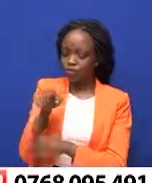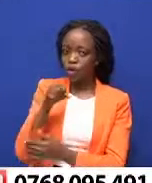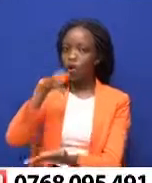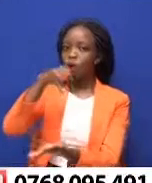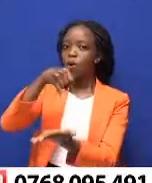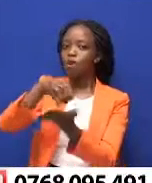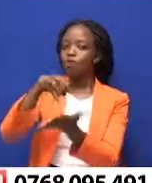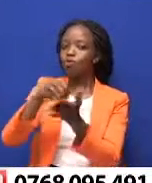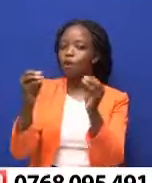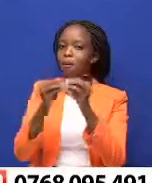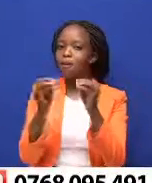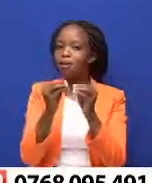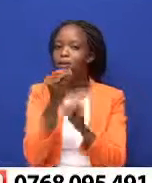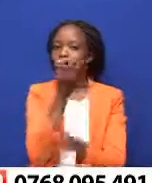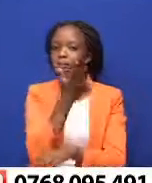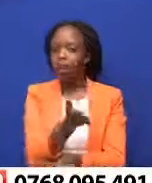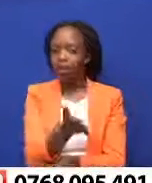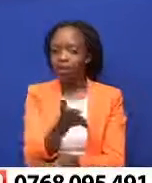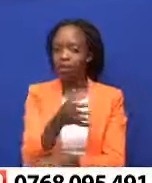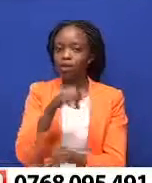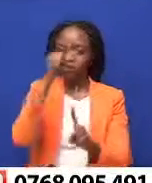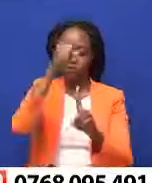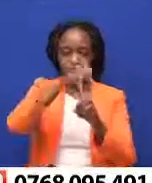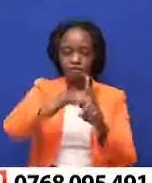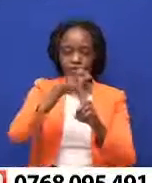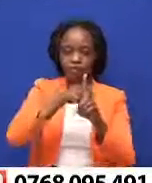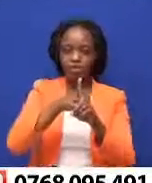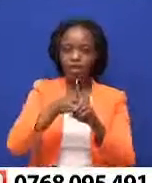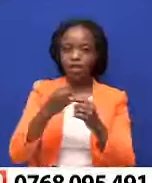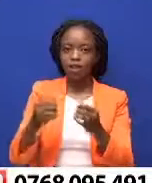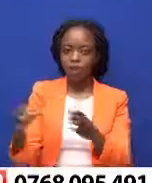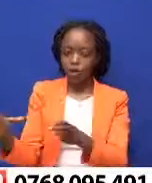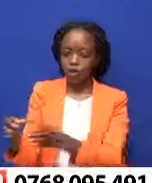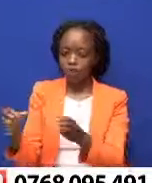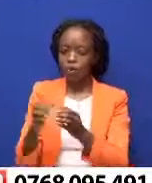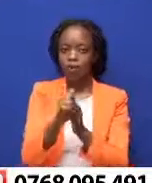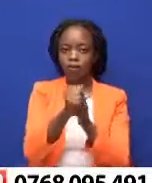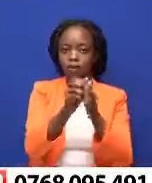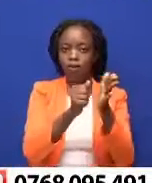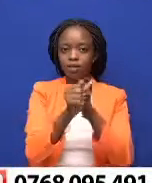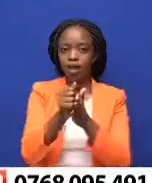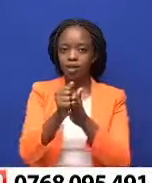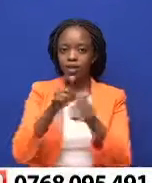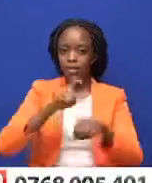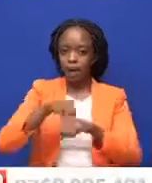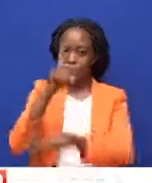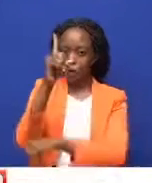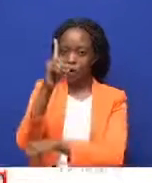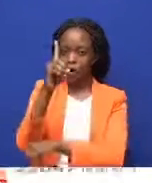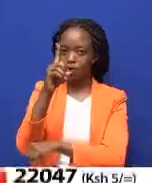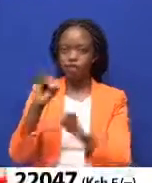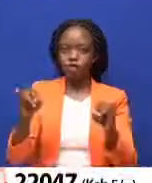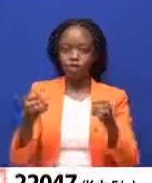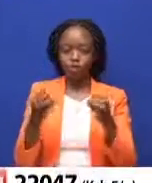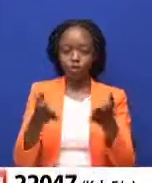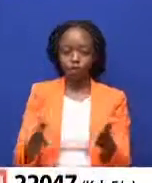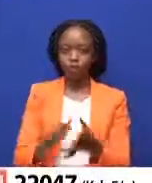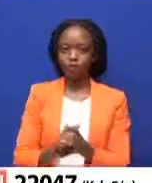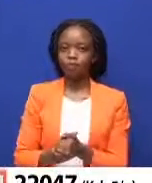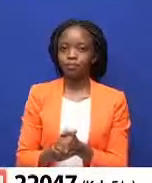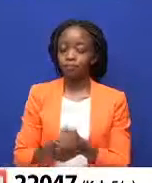NEC that fought back with the party leader at 1 p.m. in a press briefing?